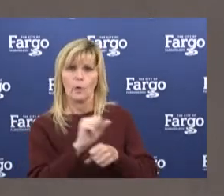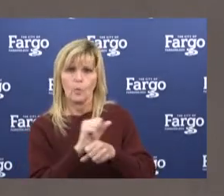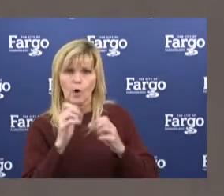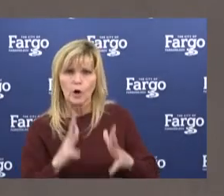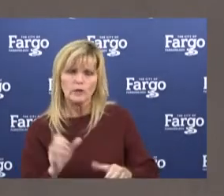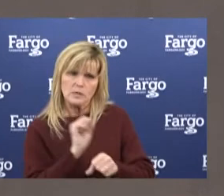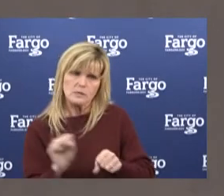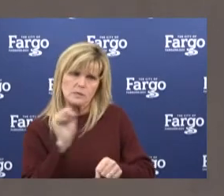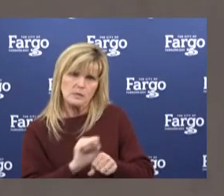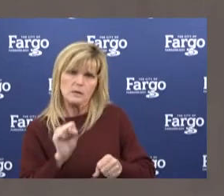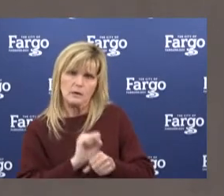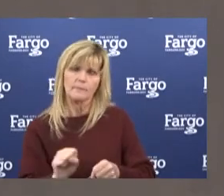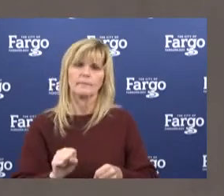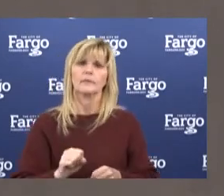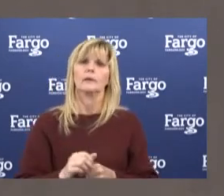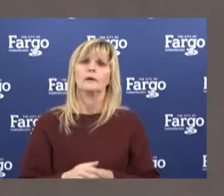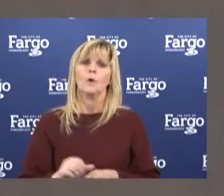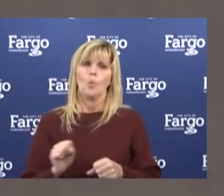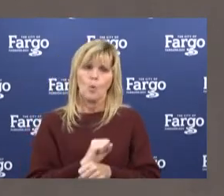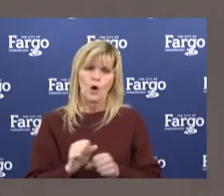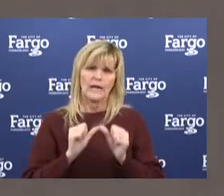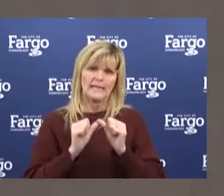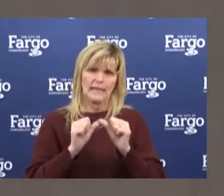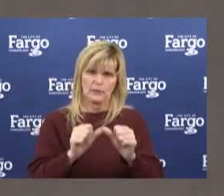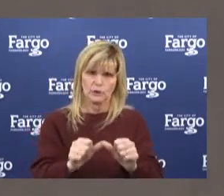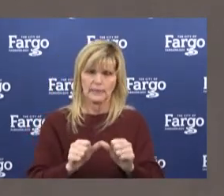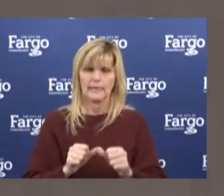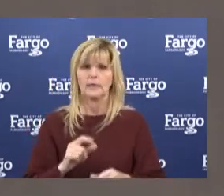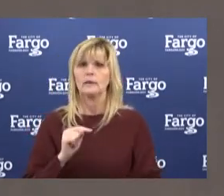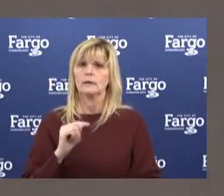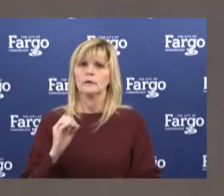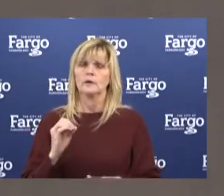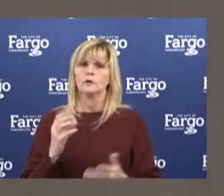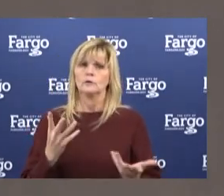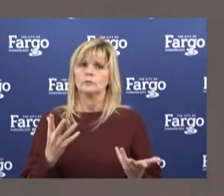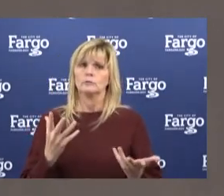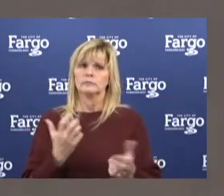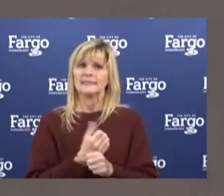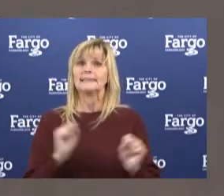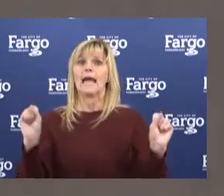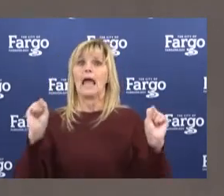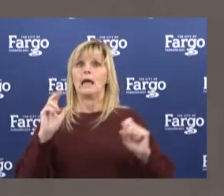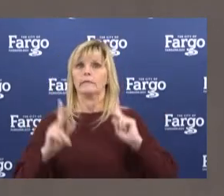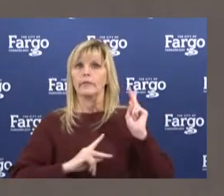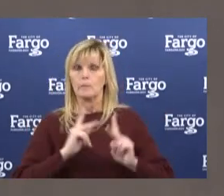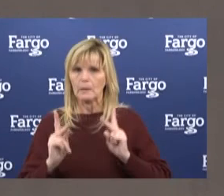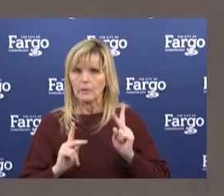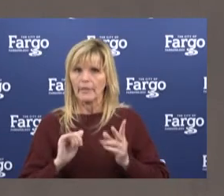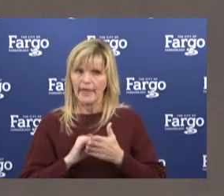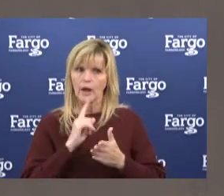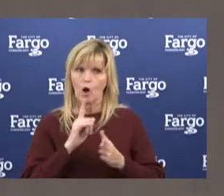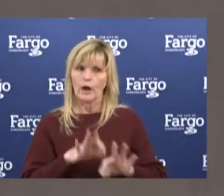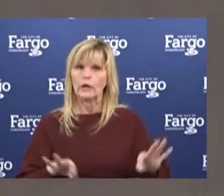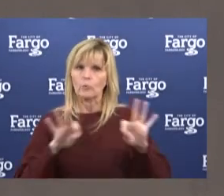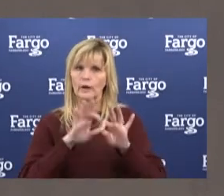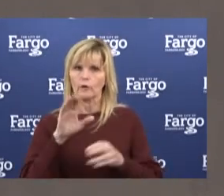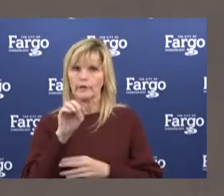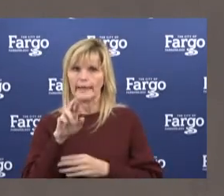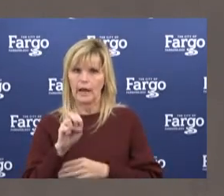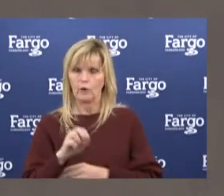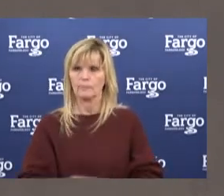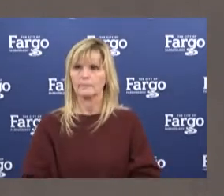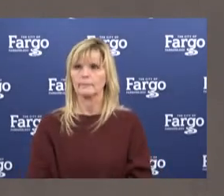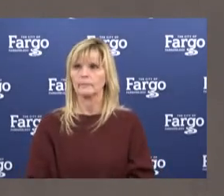front line working diligently to save the people that are in critical care.